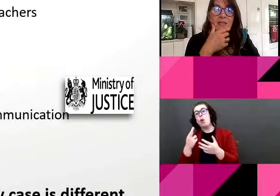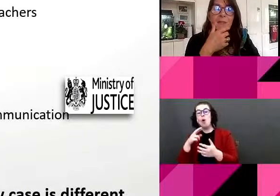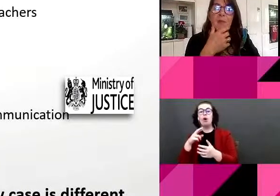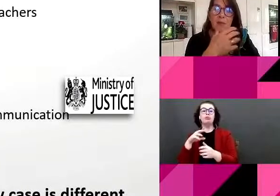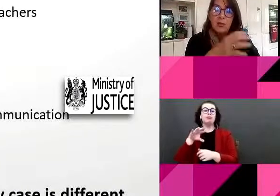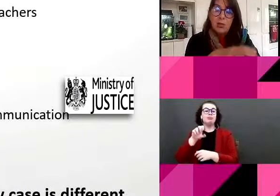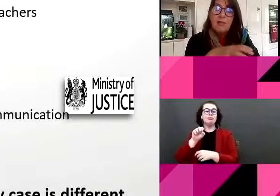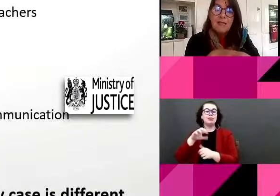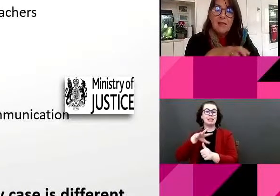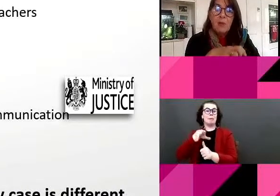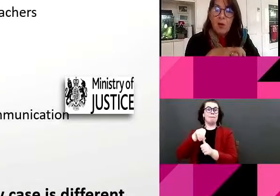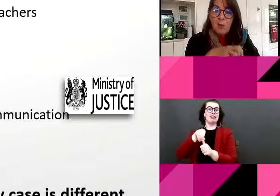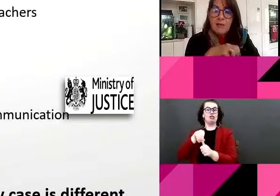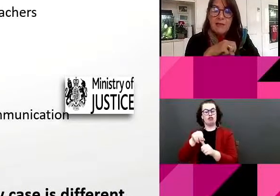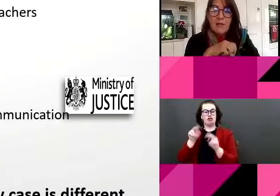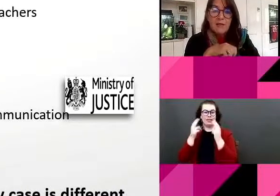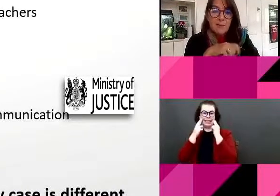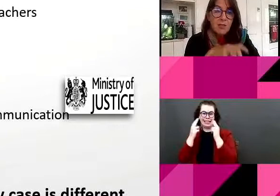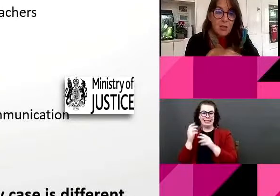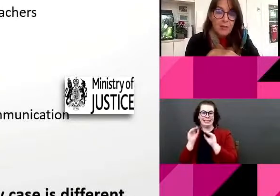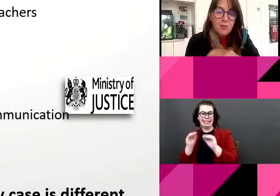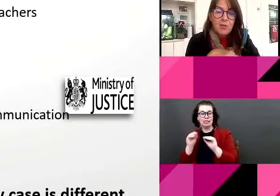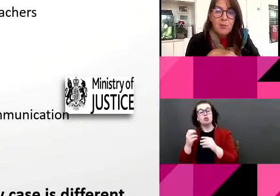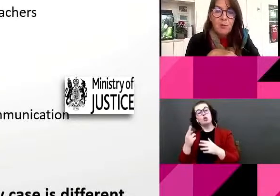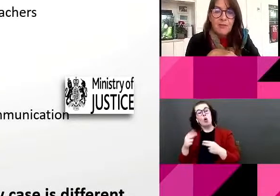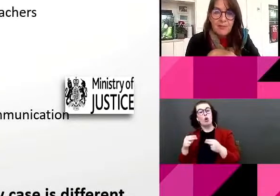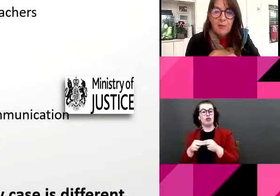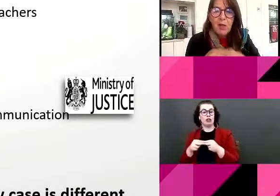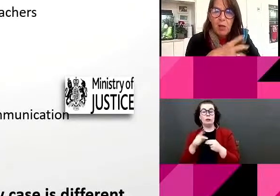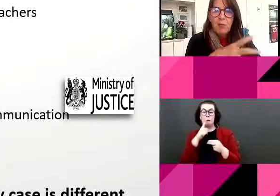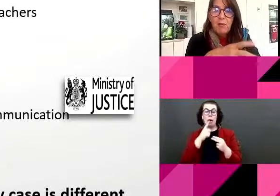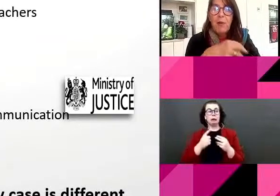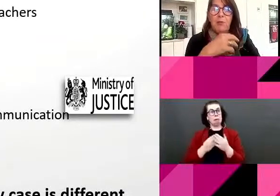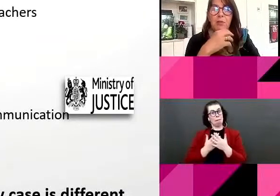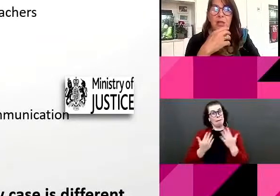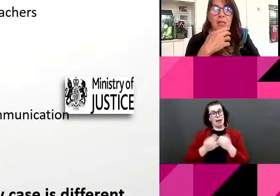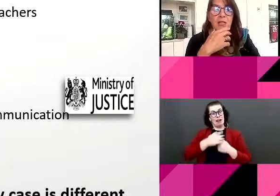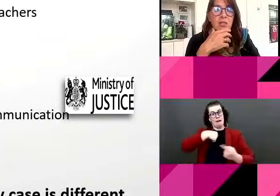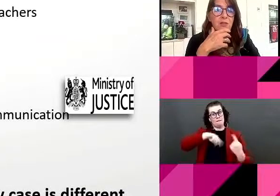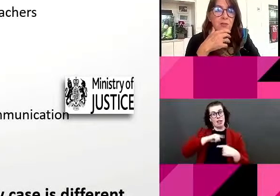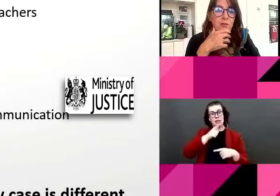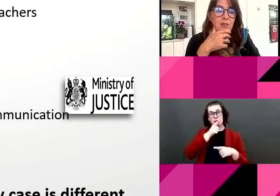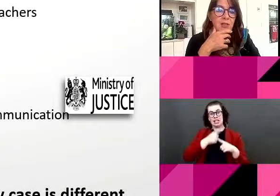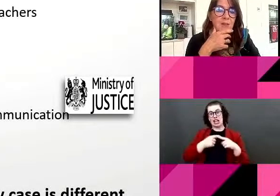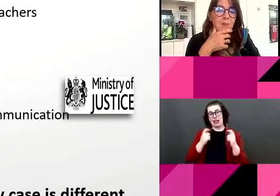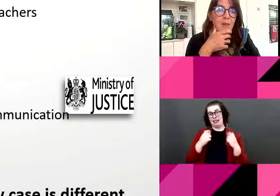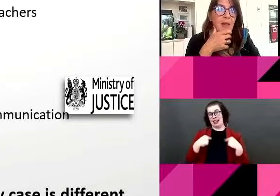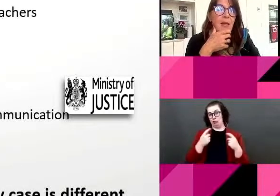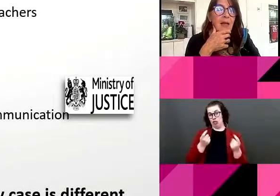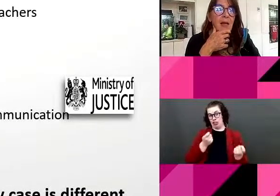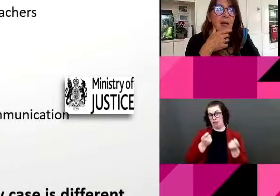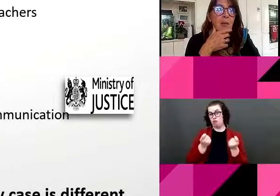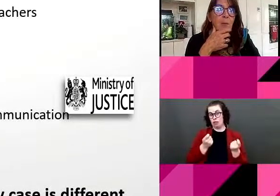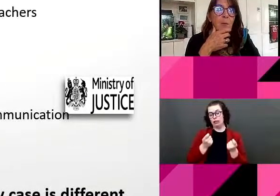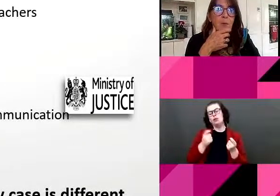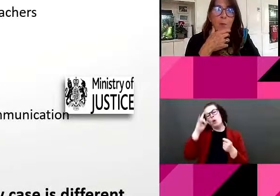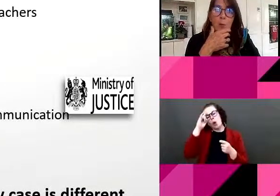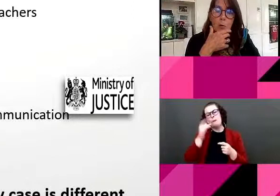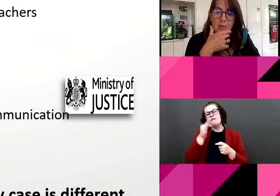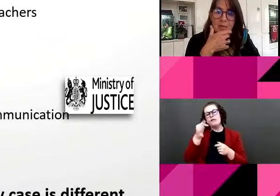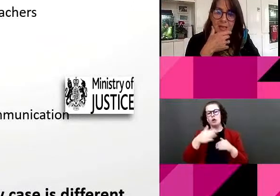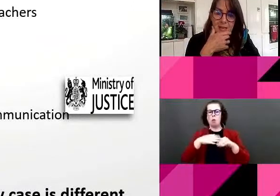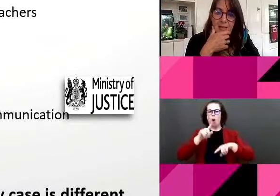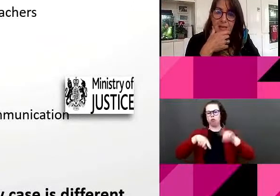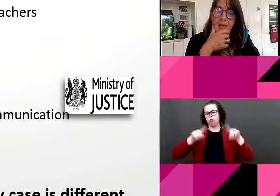Psychiatric nurses, but the majority at the moment are speech and language therapists, and we hope that that will change in the future. We